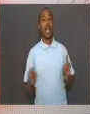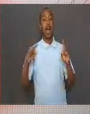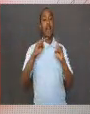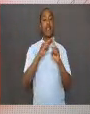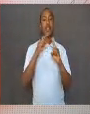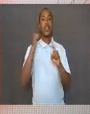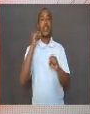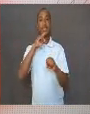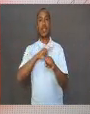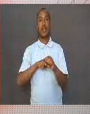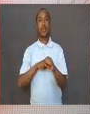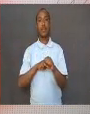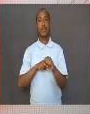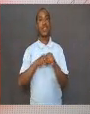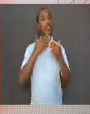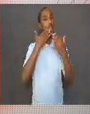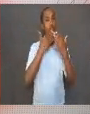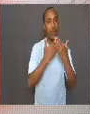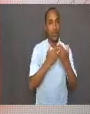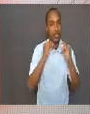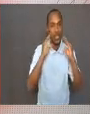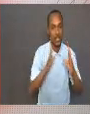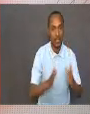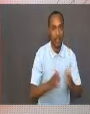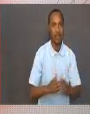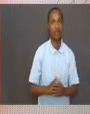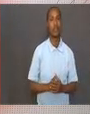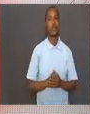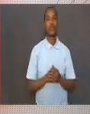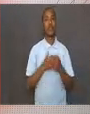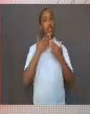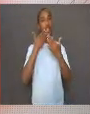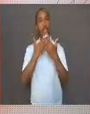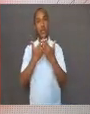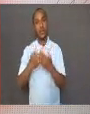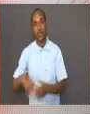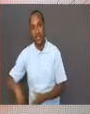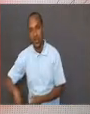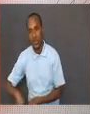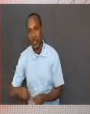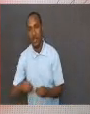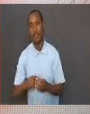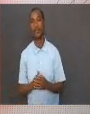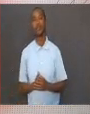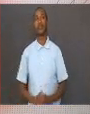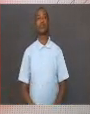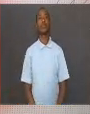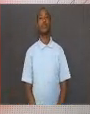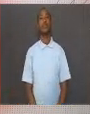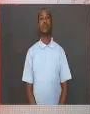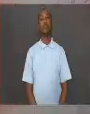Until next time, thank you, teacher. Thank you, students.